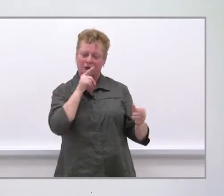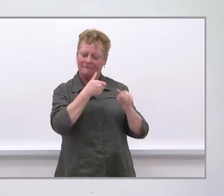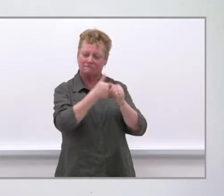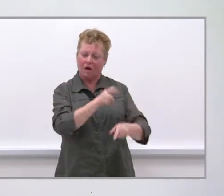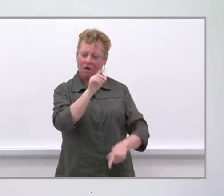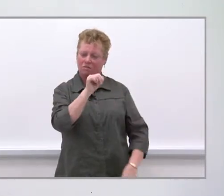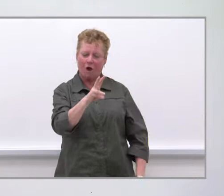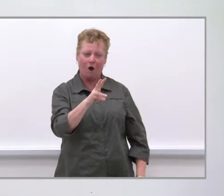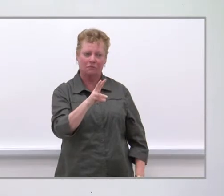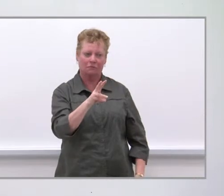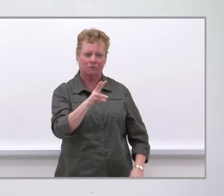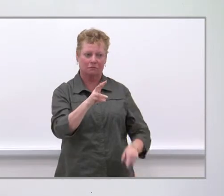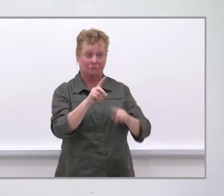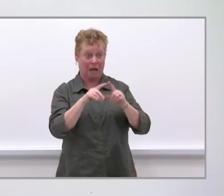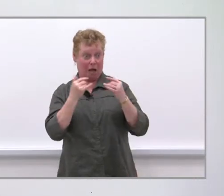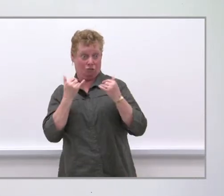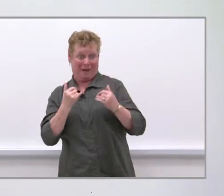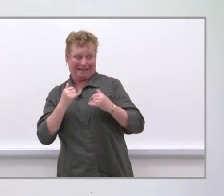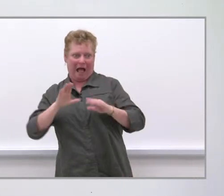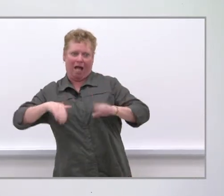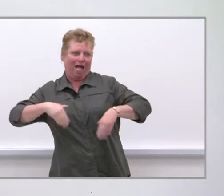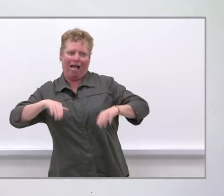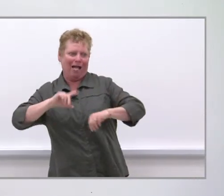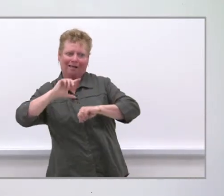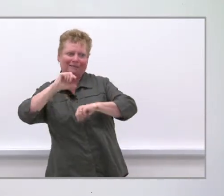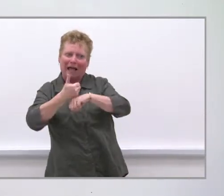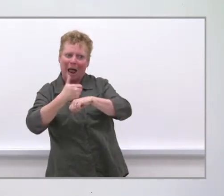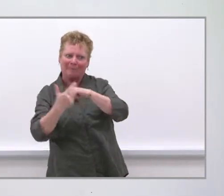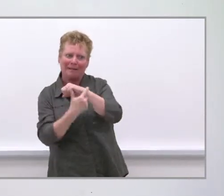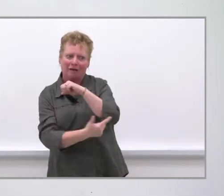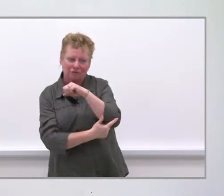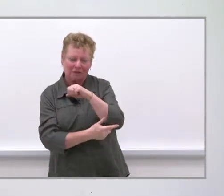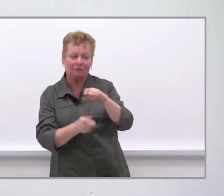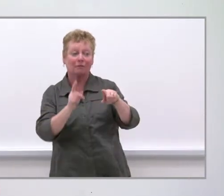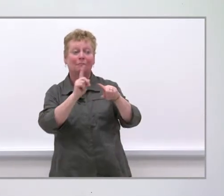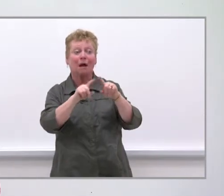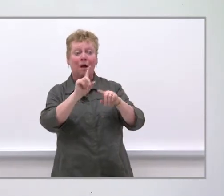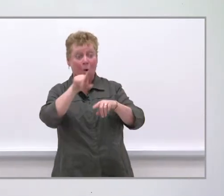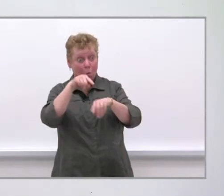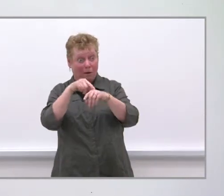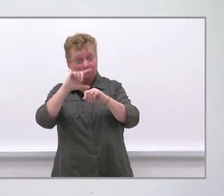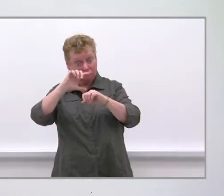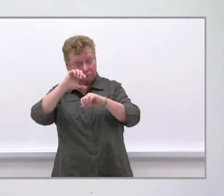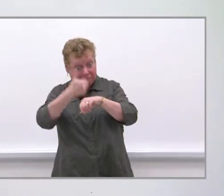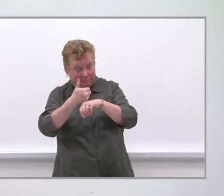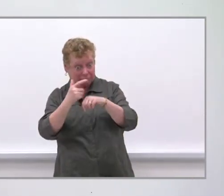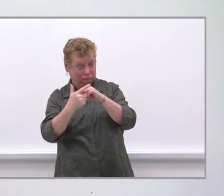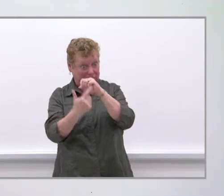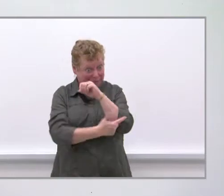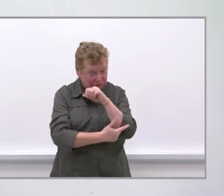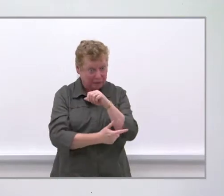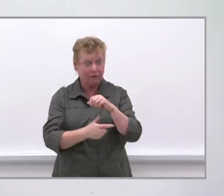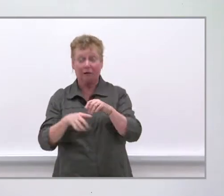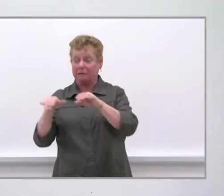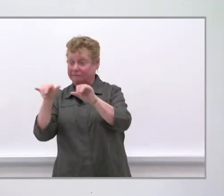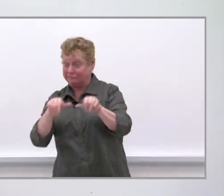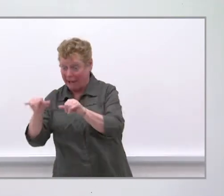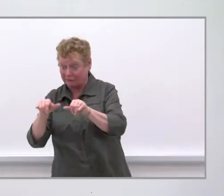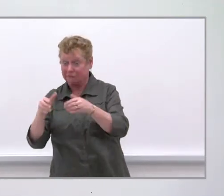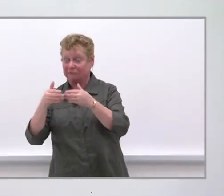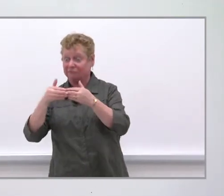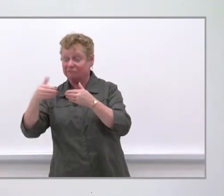You would be able to complain after the legislation is passed. And then hopefully something would be done to fix that, right?